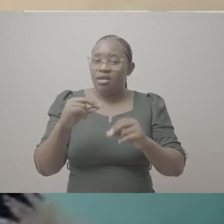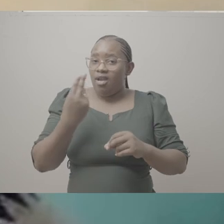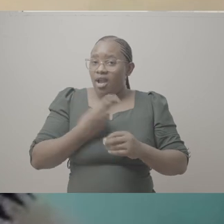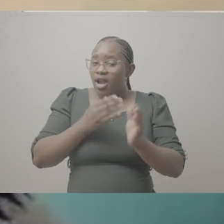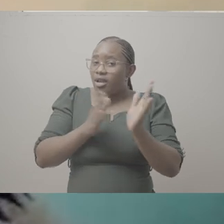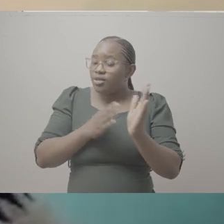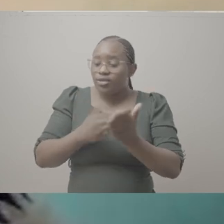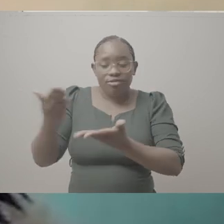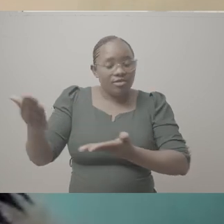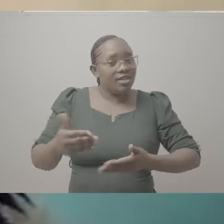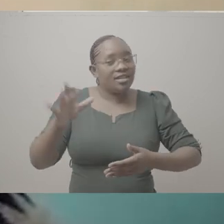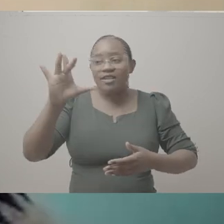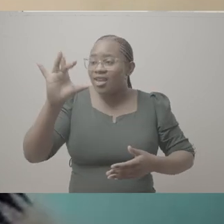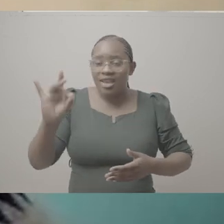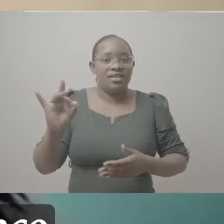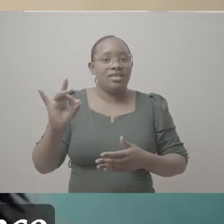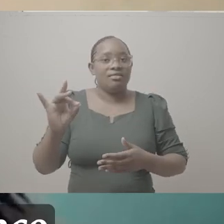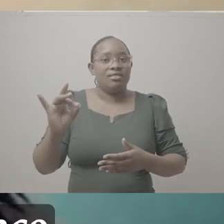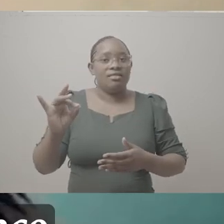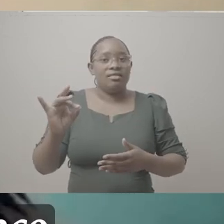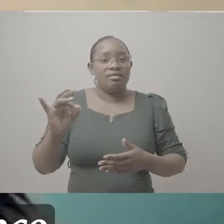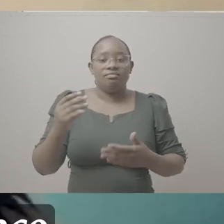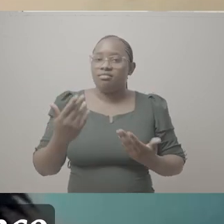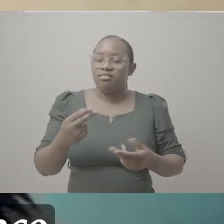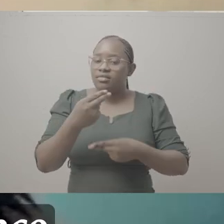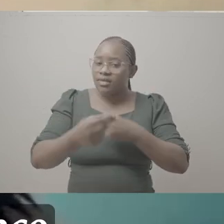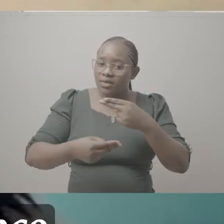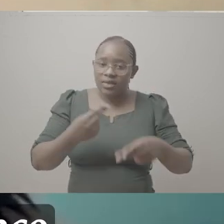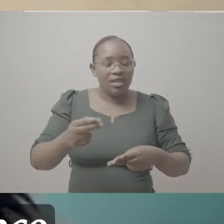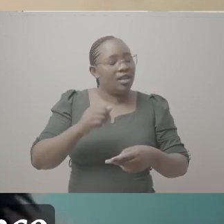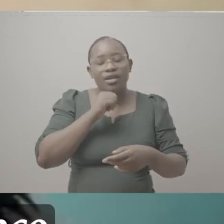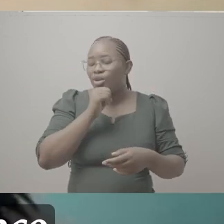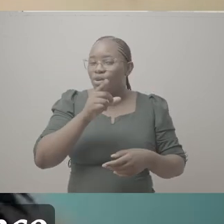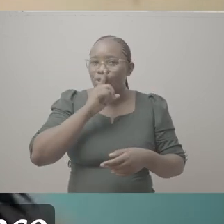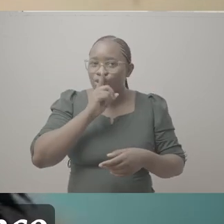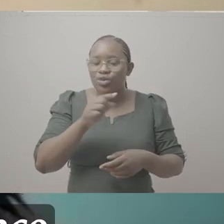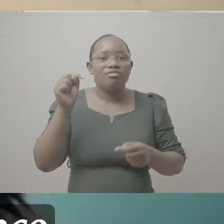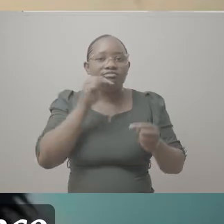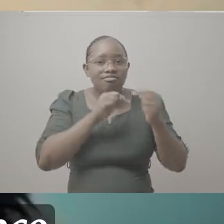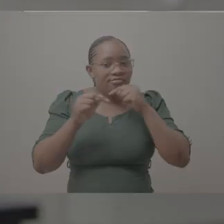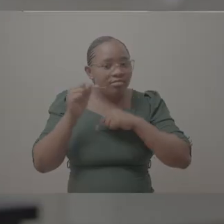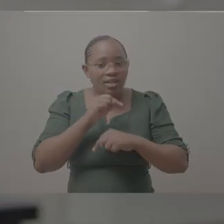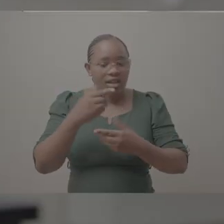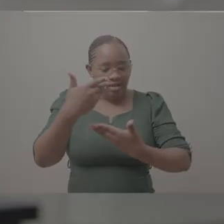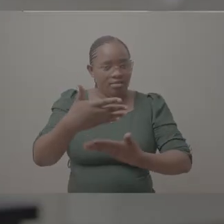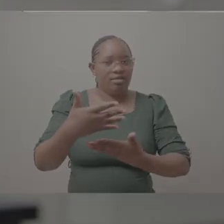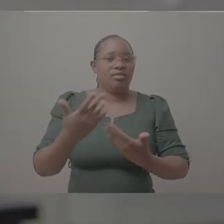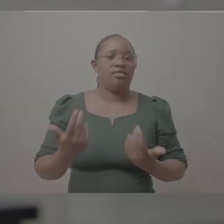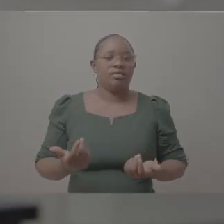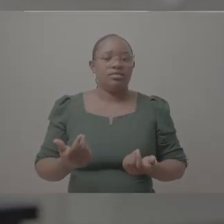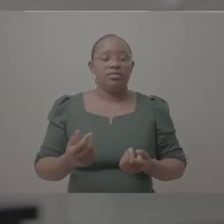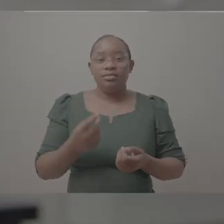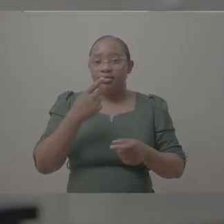just received 8 from the 6th, meaning they have to supply us the balance as they agreed. Find that you have